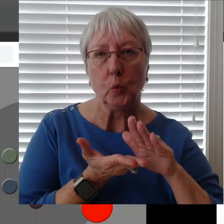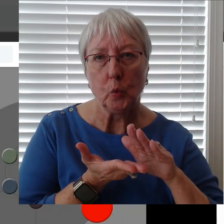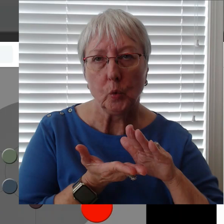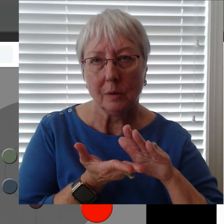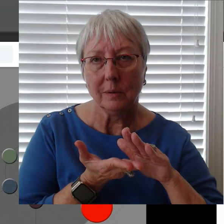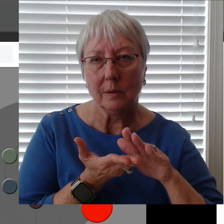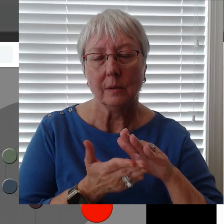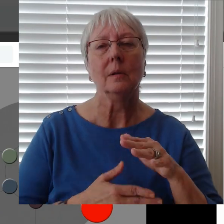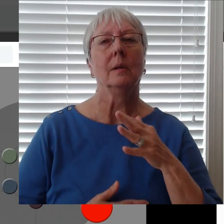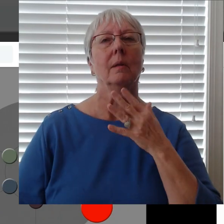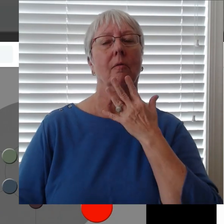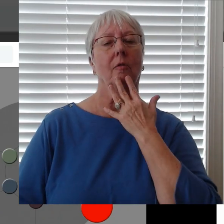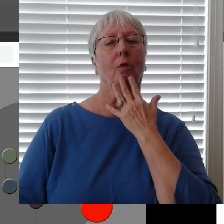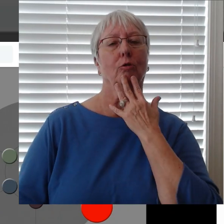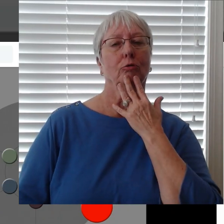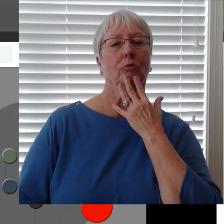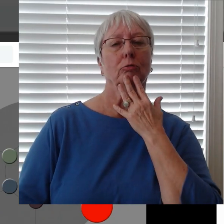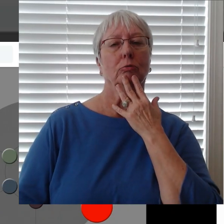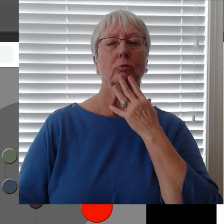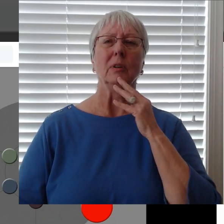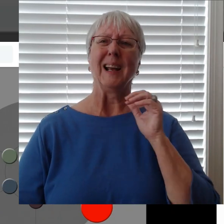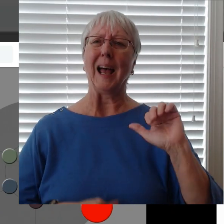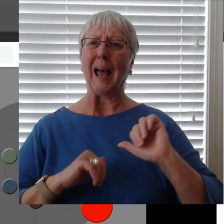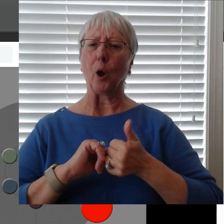Colors are neutralized in the following ways: